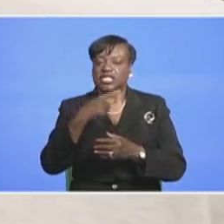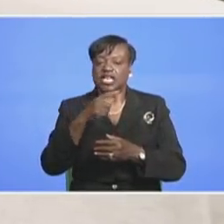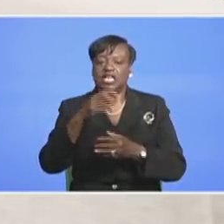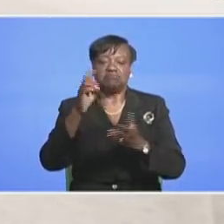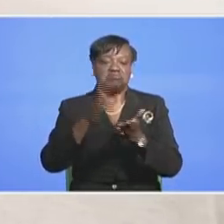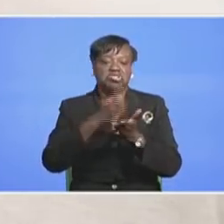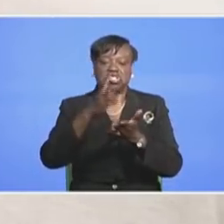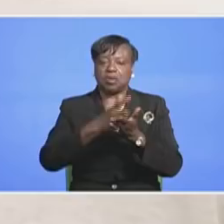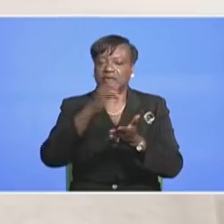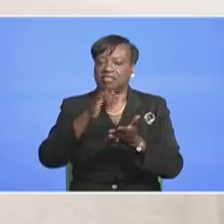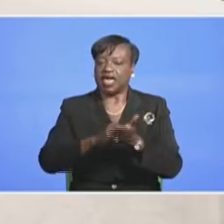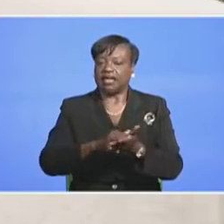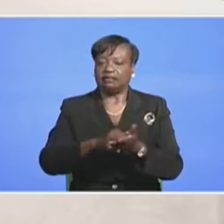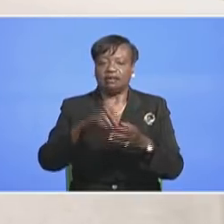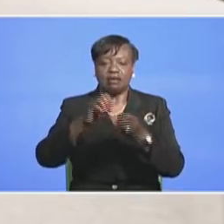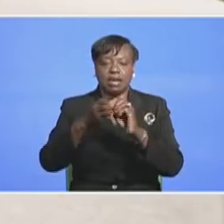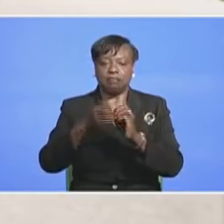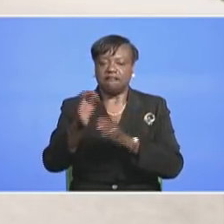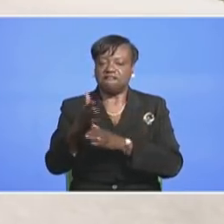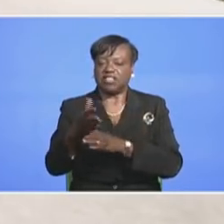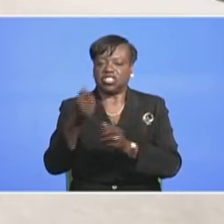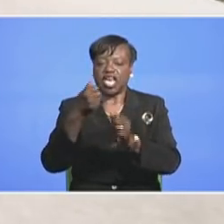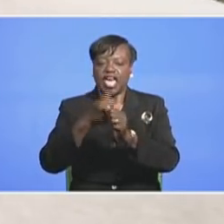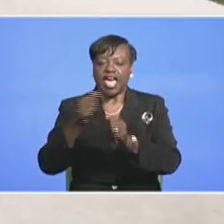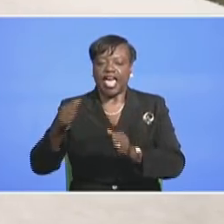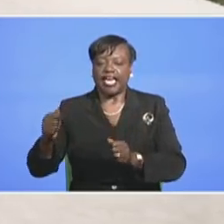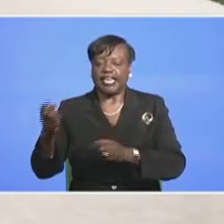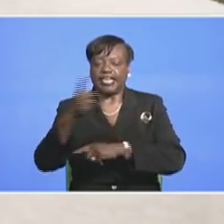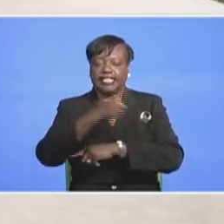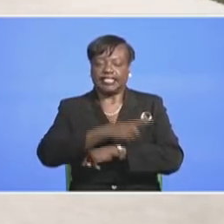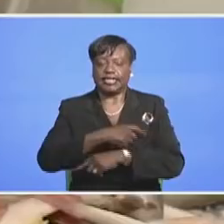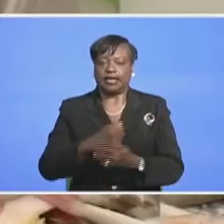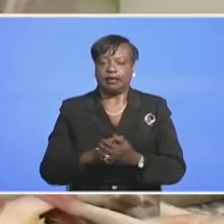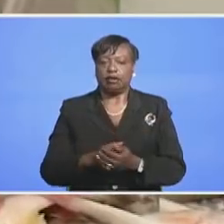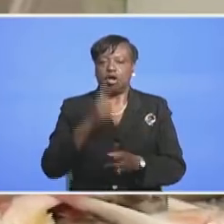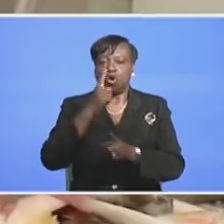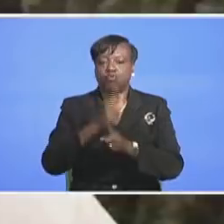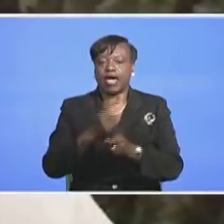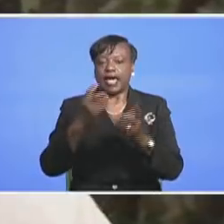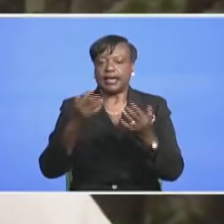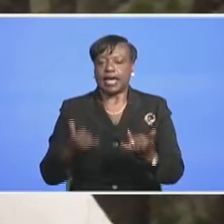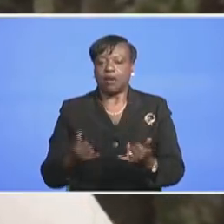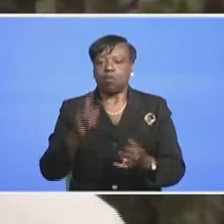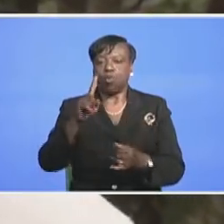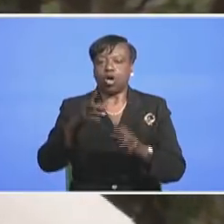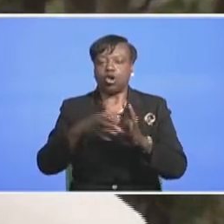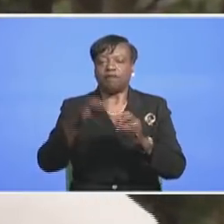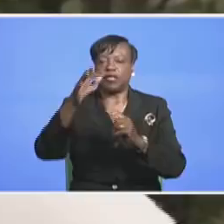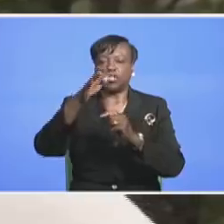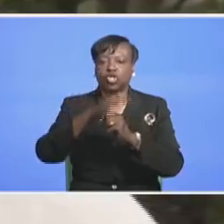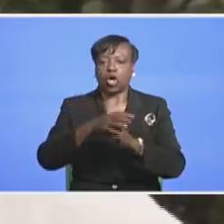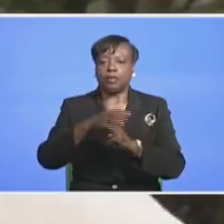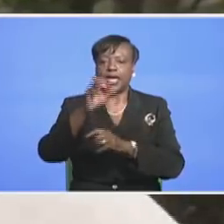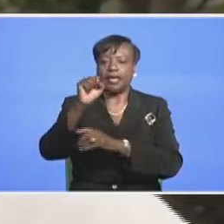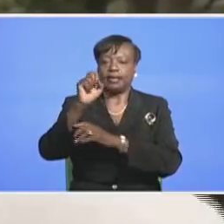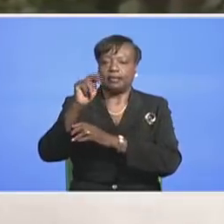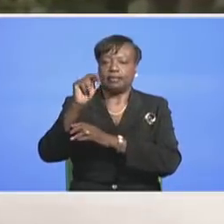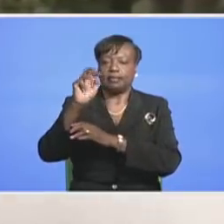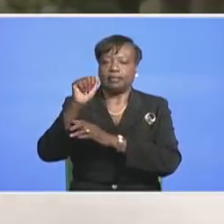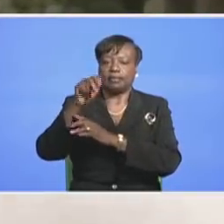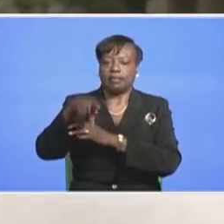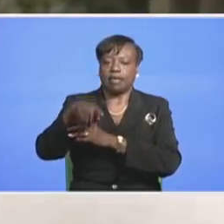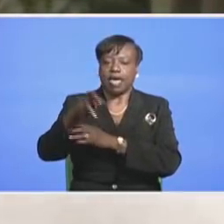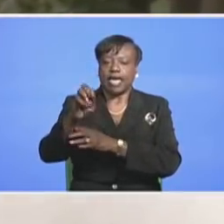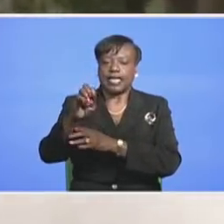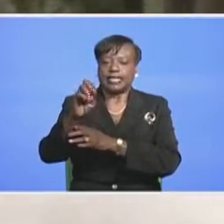given day. Right now, I am one of the top fishermen, snapper fishermen on